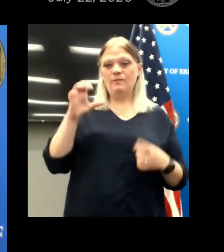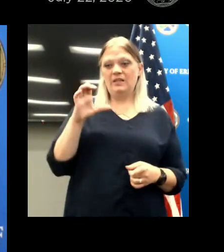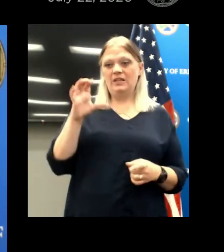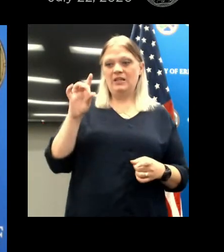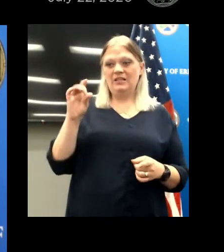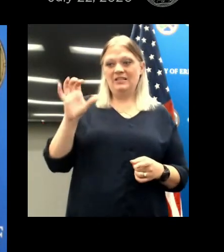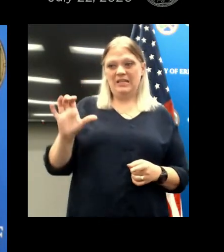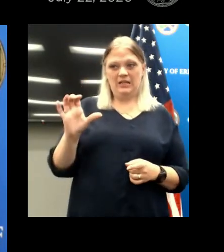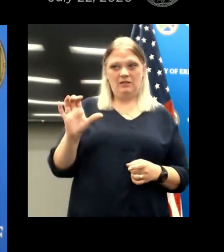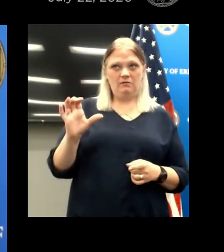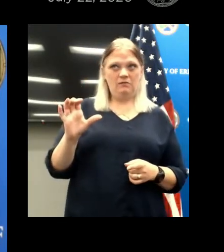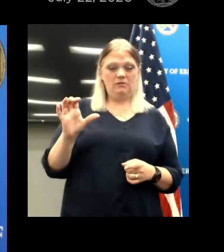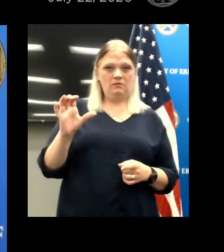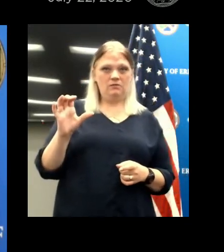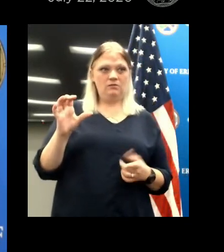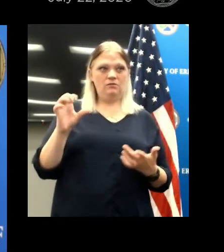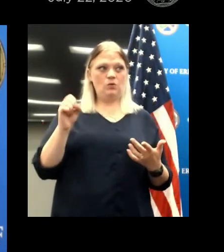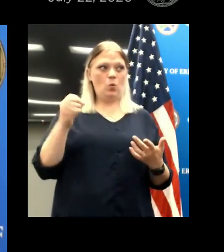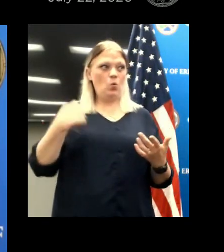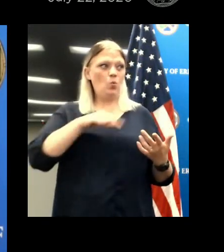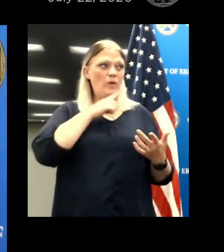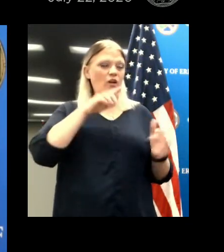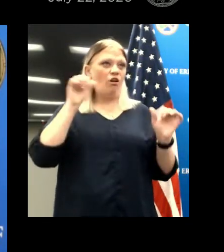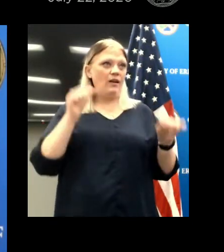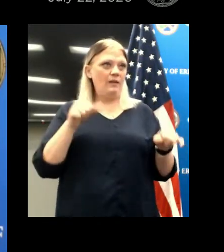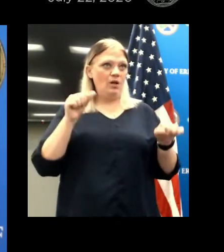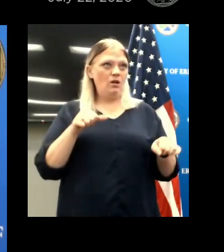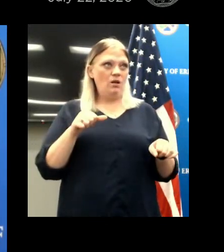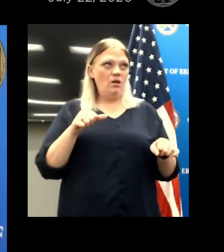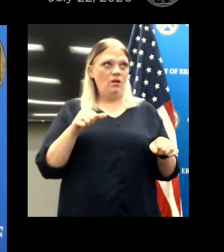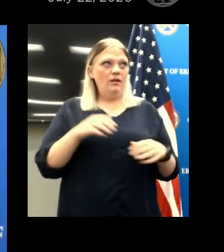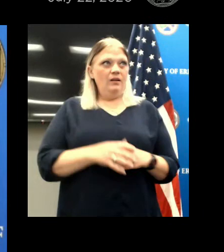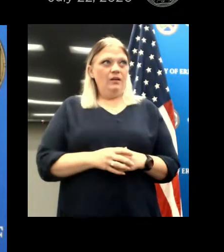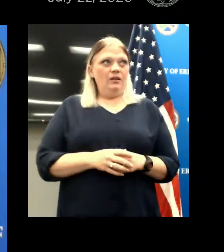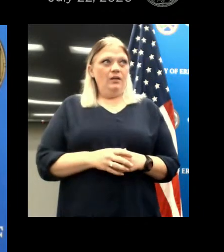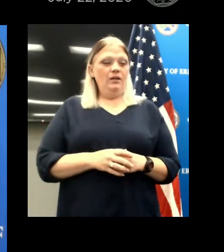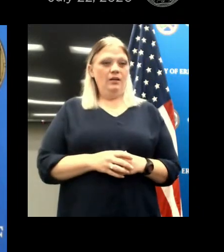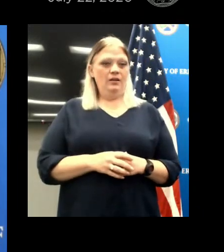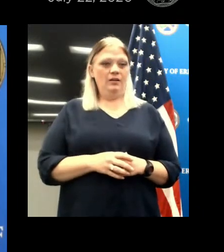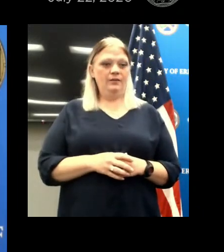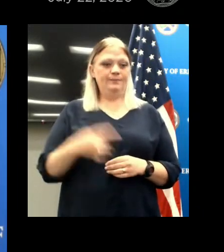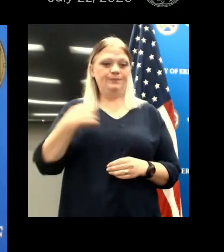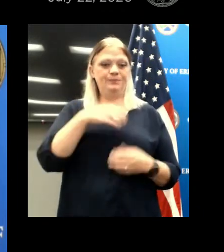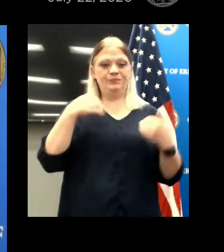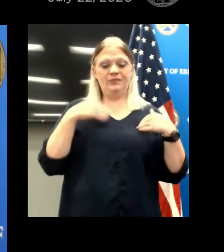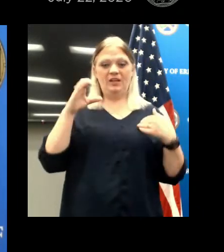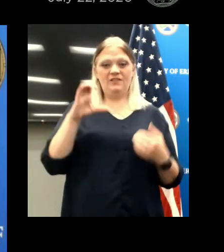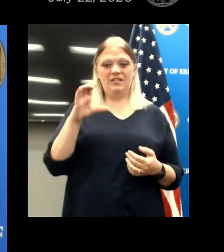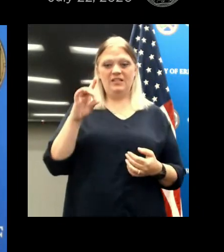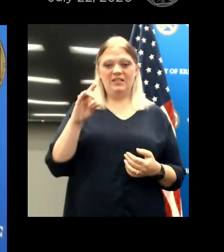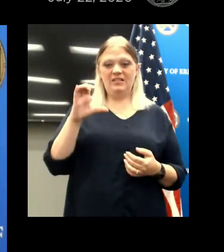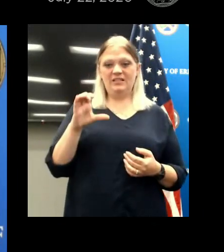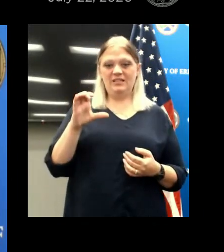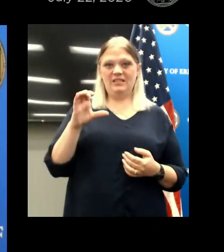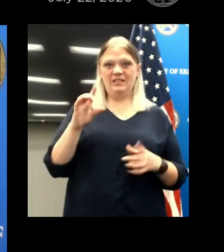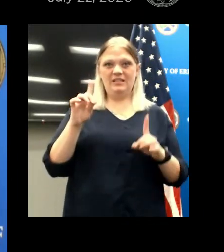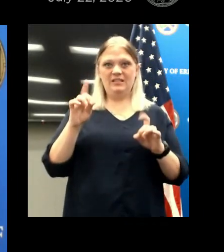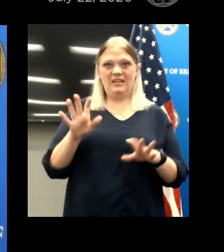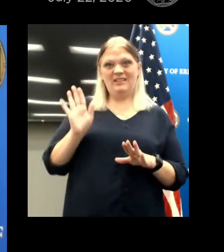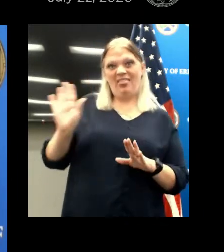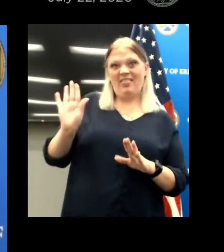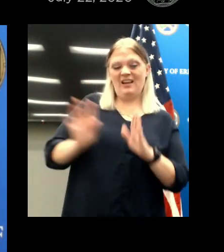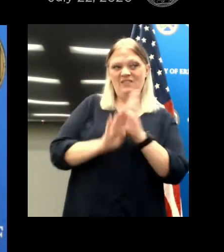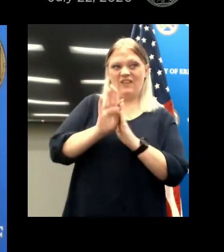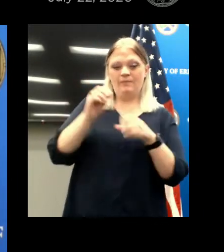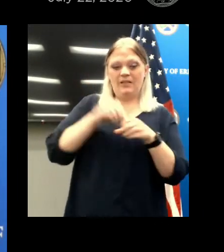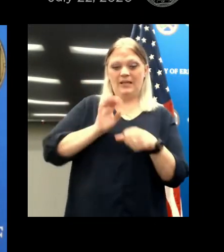CDC. So we are able to, we have the CDC's tests that they developed in our public health